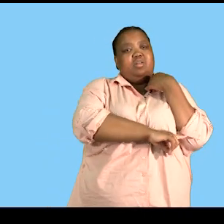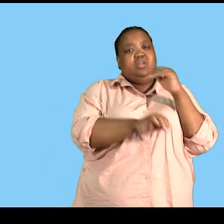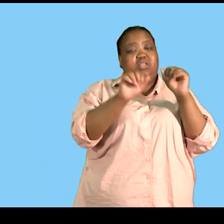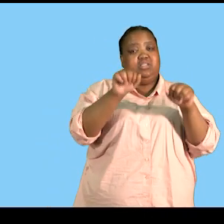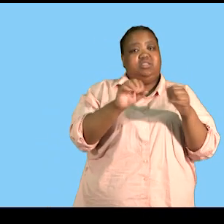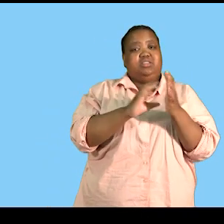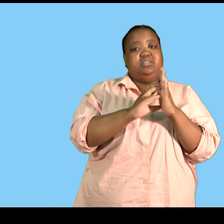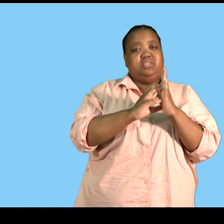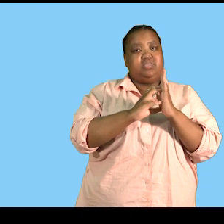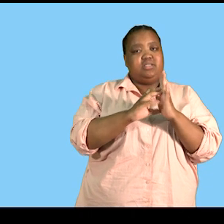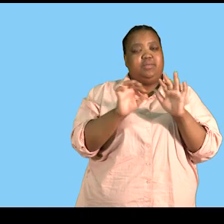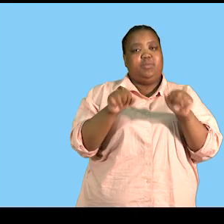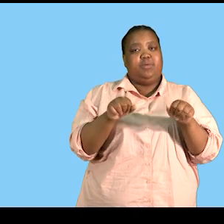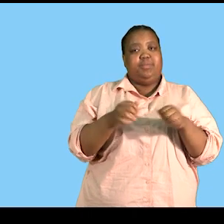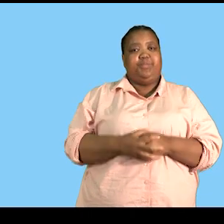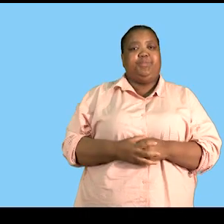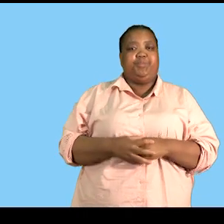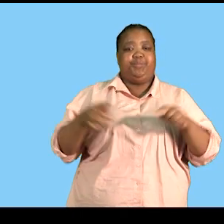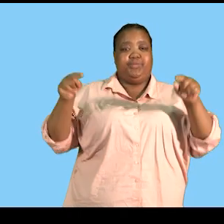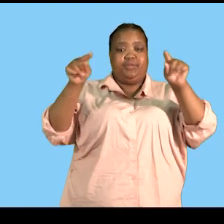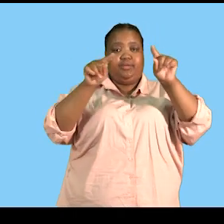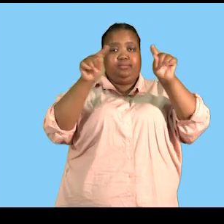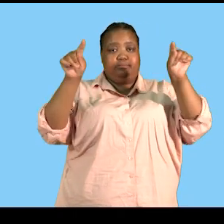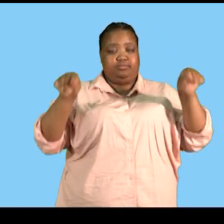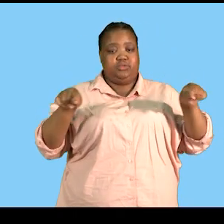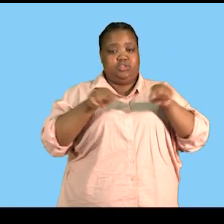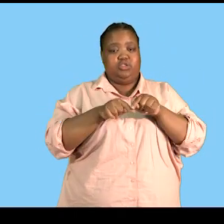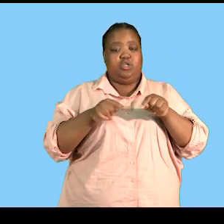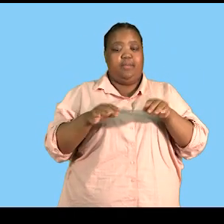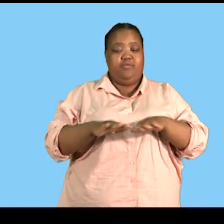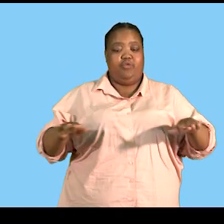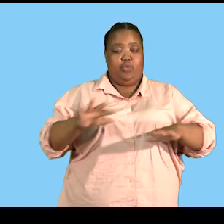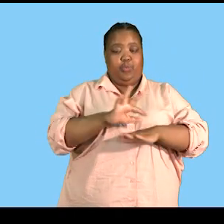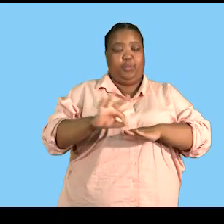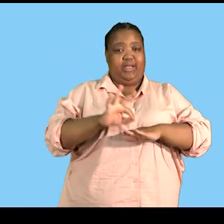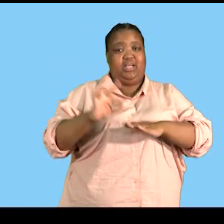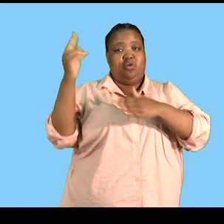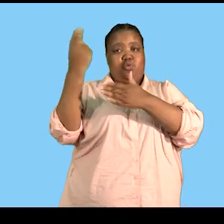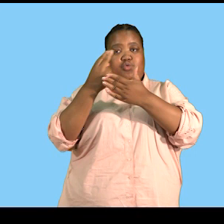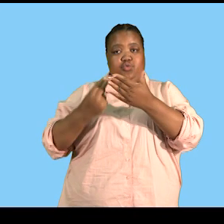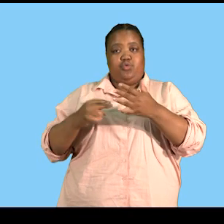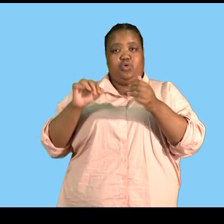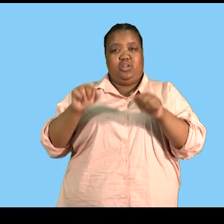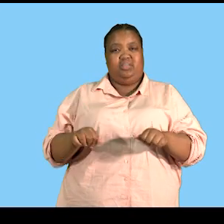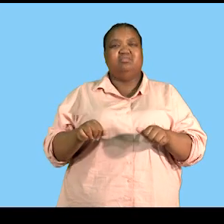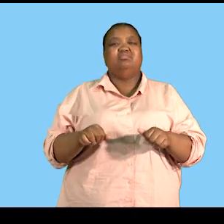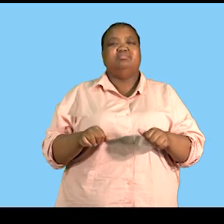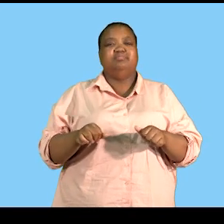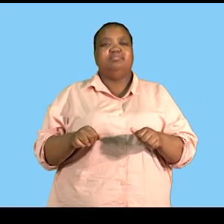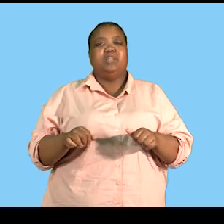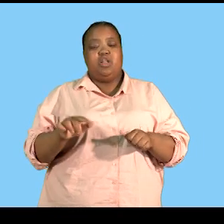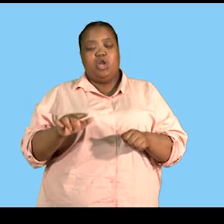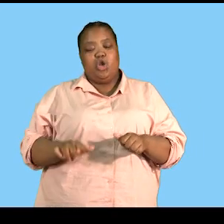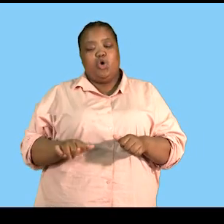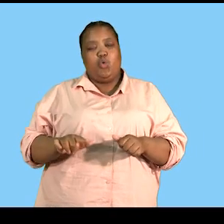Let's look at the last examples. The diagram shows the drawing of the floor plan